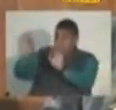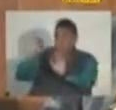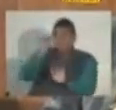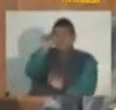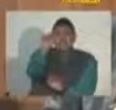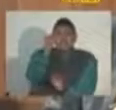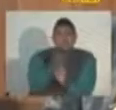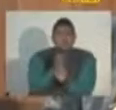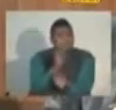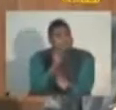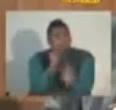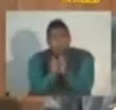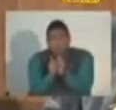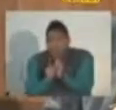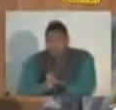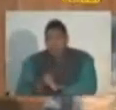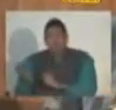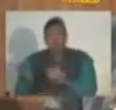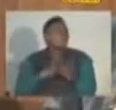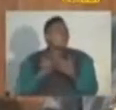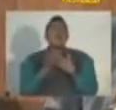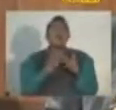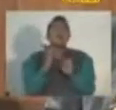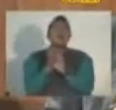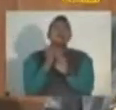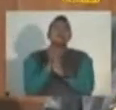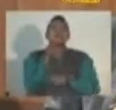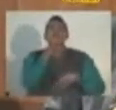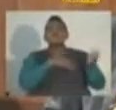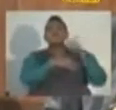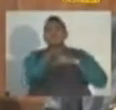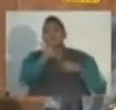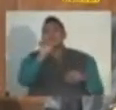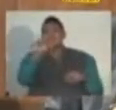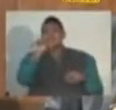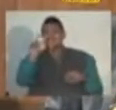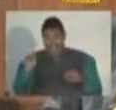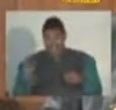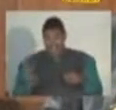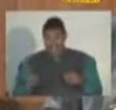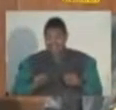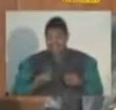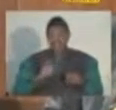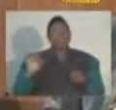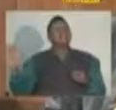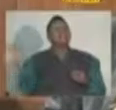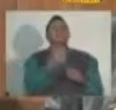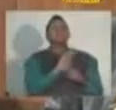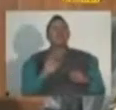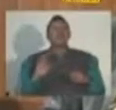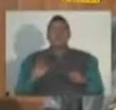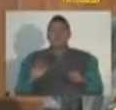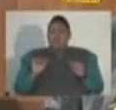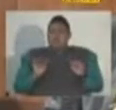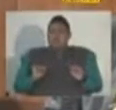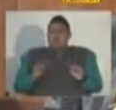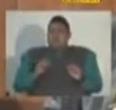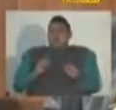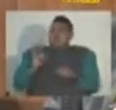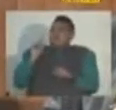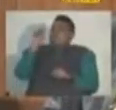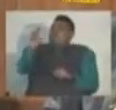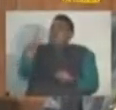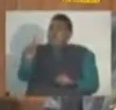or whatever examination may replace that, that their entitlement to a place in a high